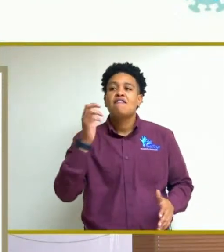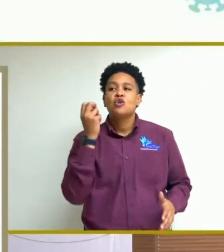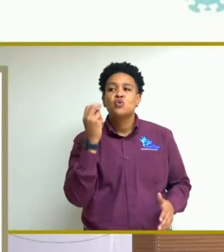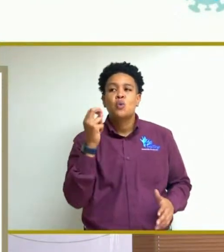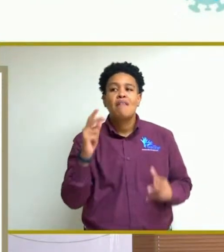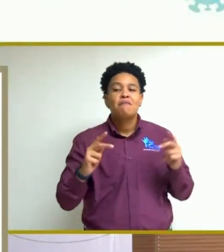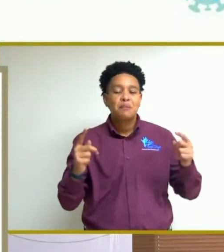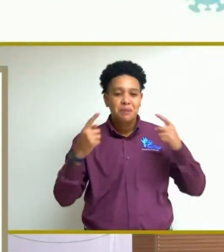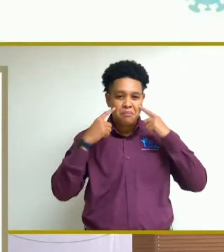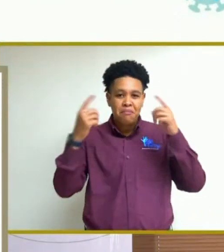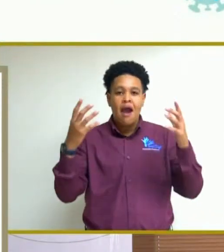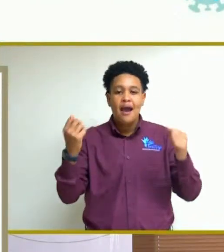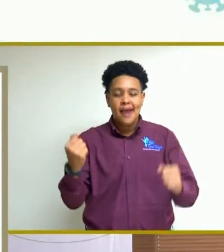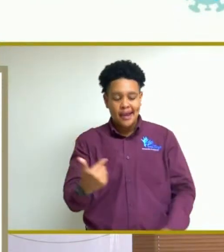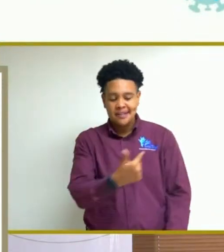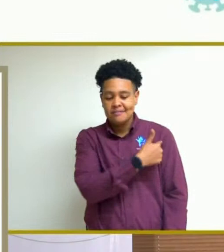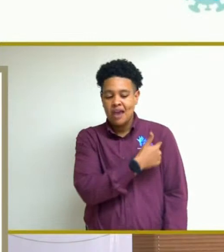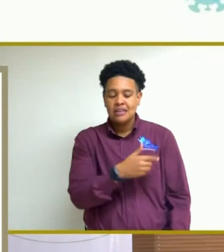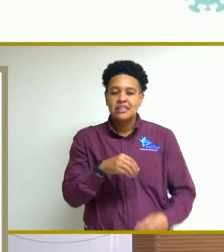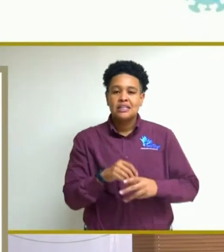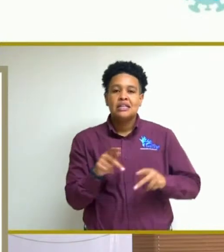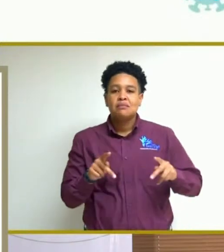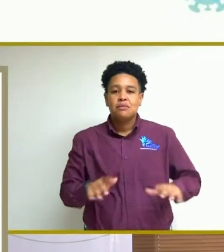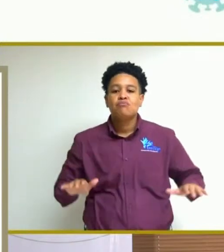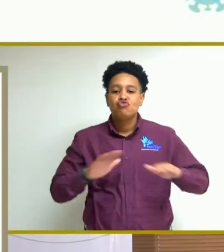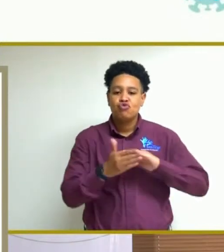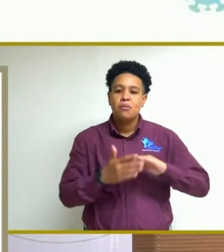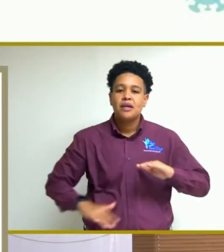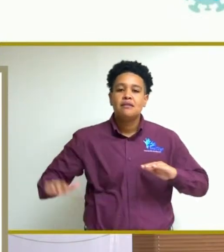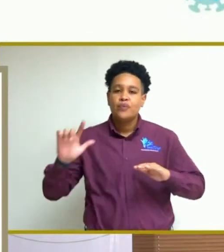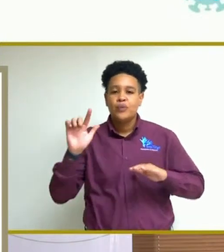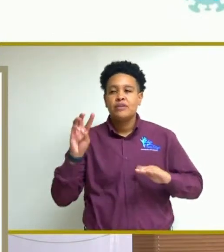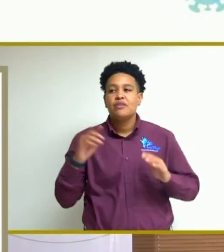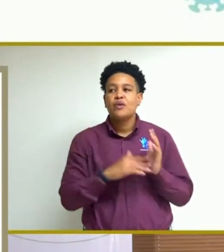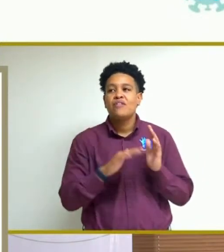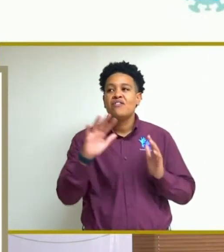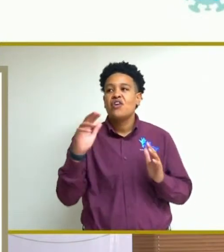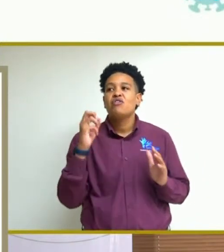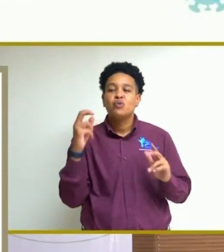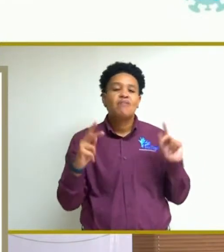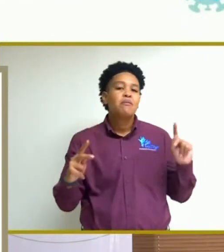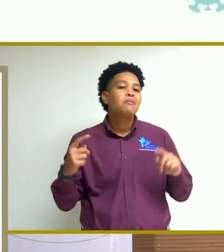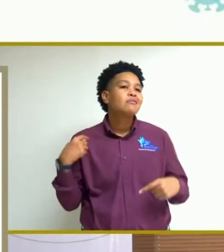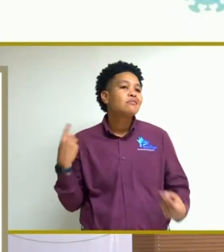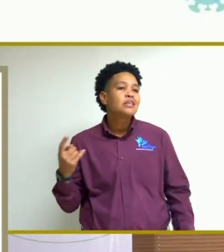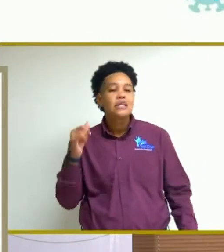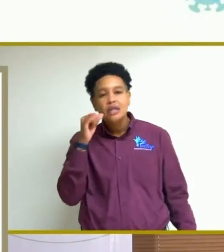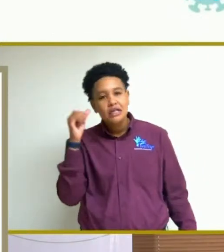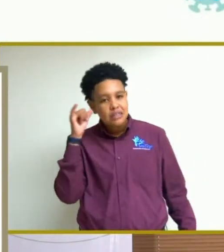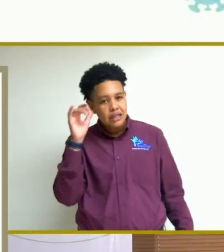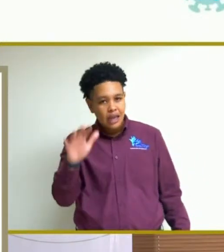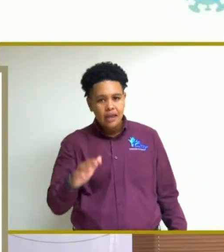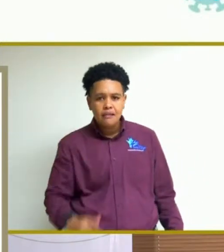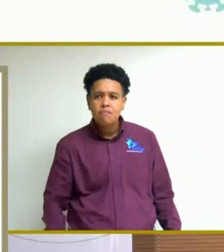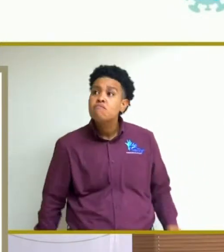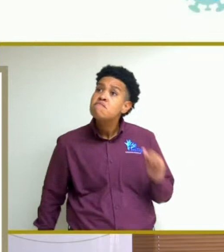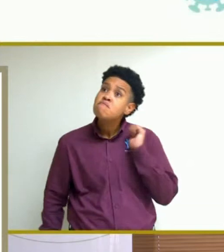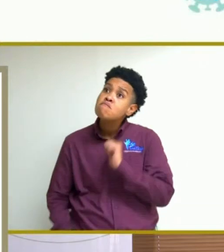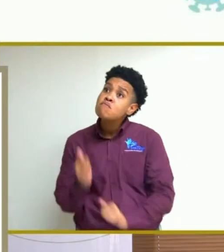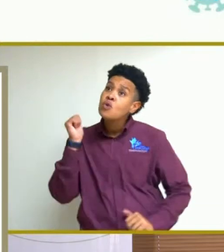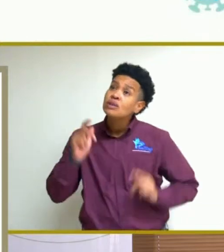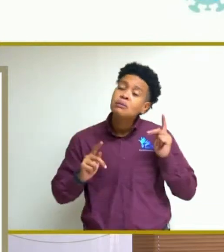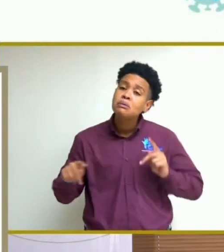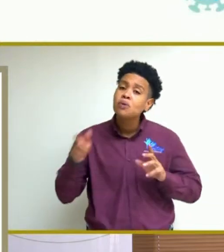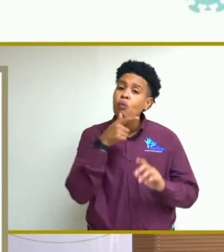26,512 persons have been vaccinated in the population as at yesterday. The majority of the